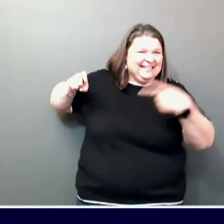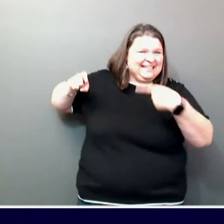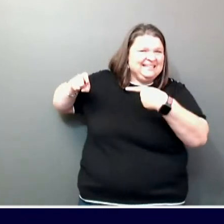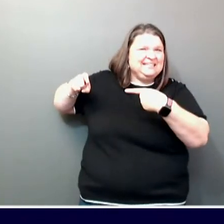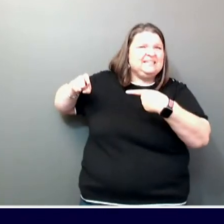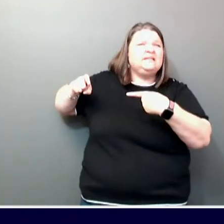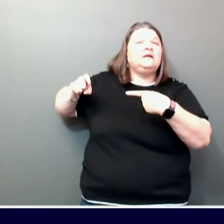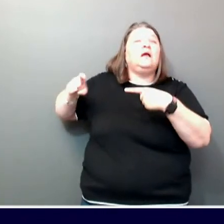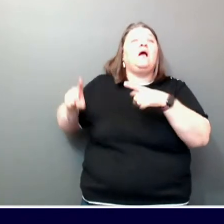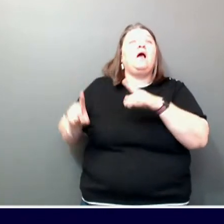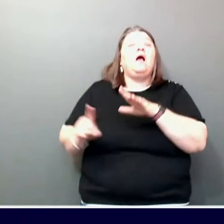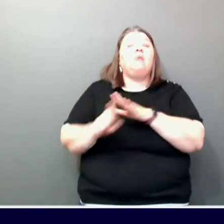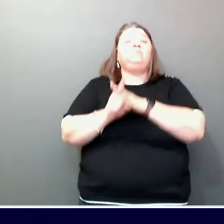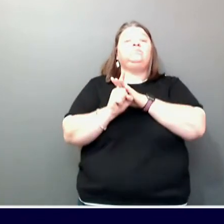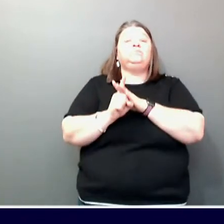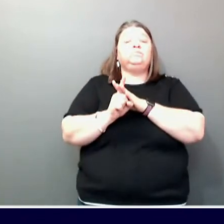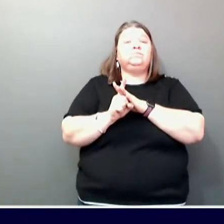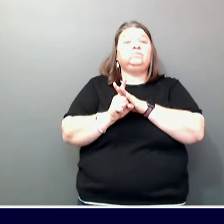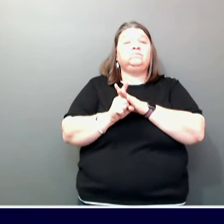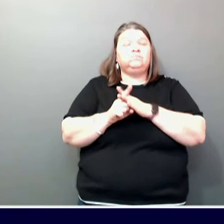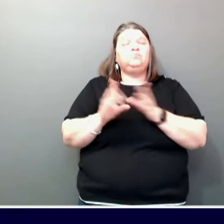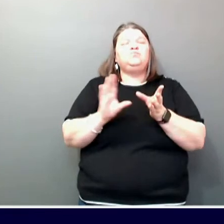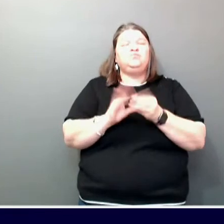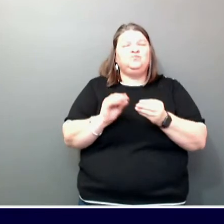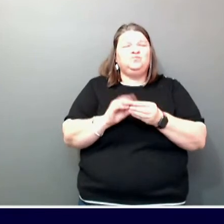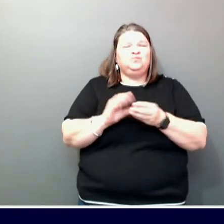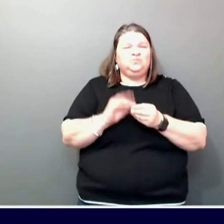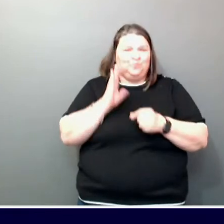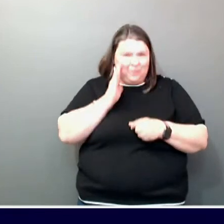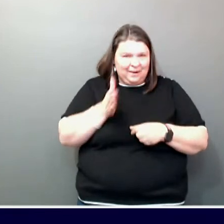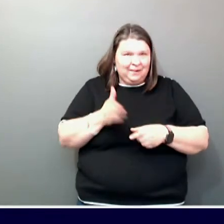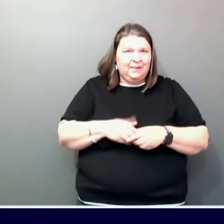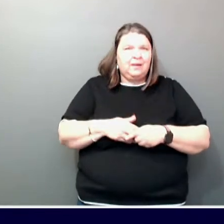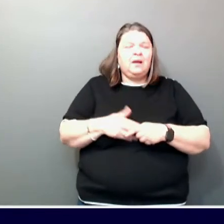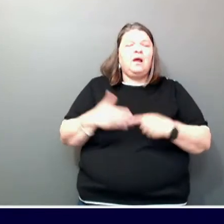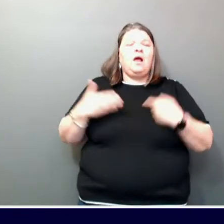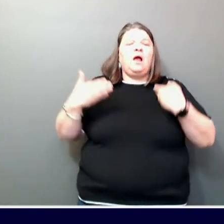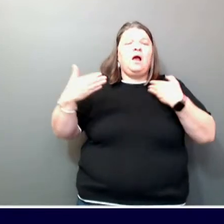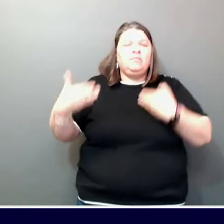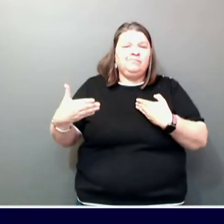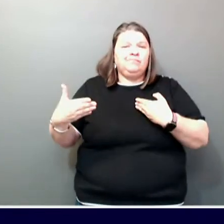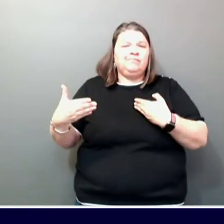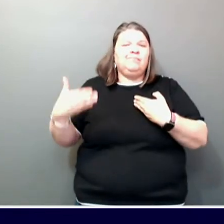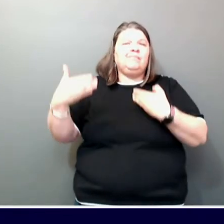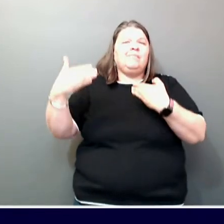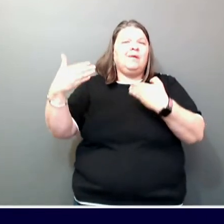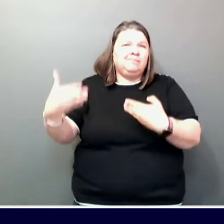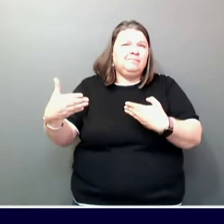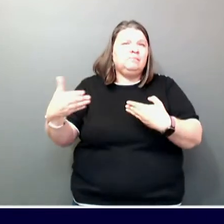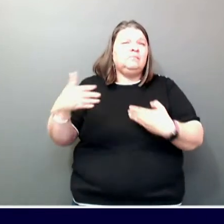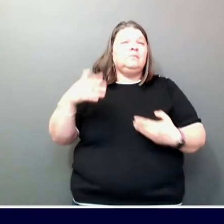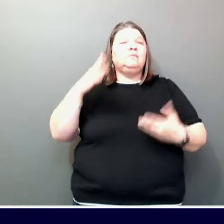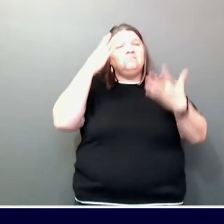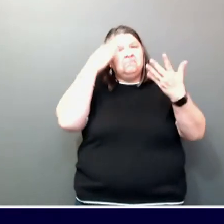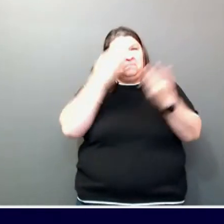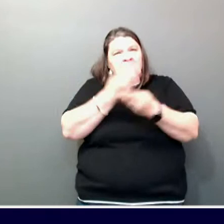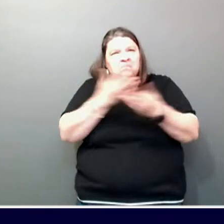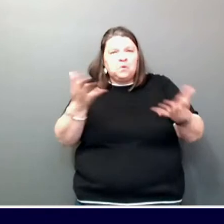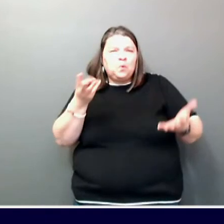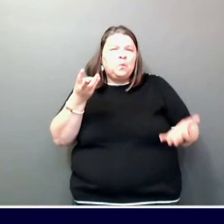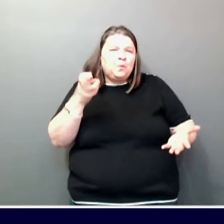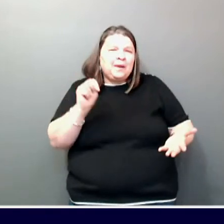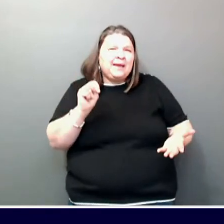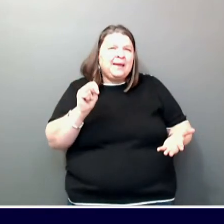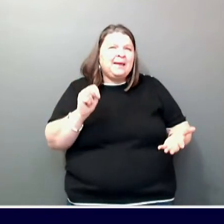will let everyone know going forward when these briefings will be scheduled, moving away from the scheduled ones to the